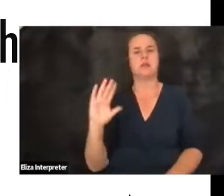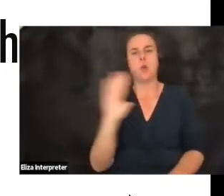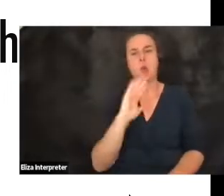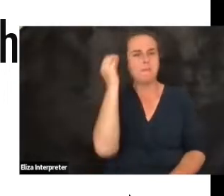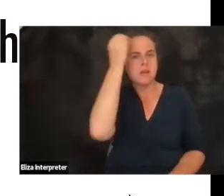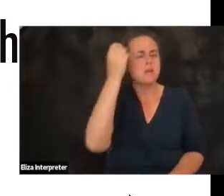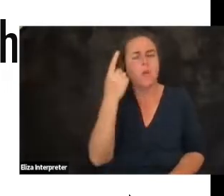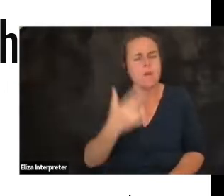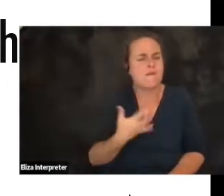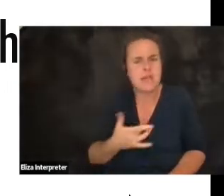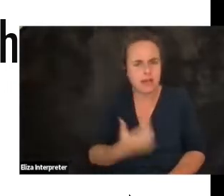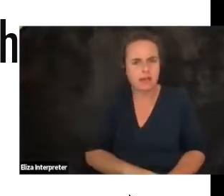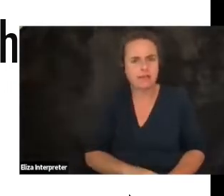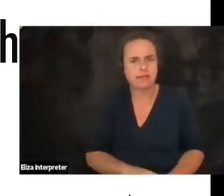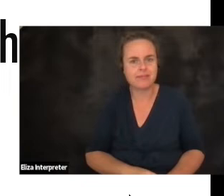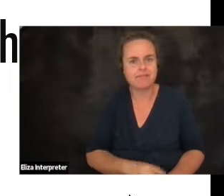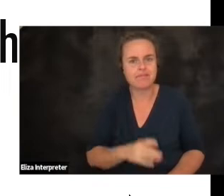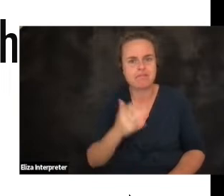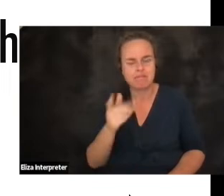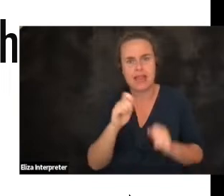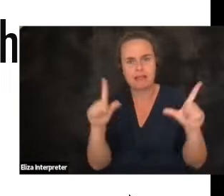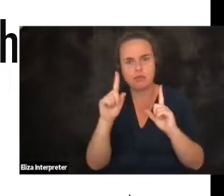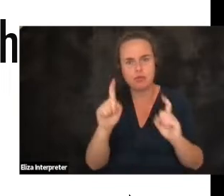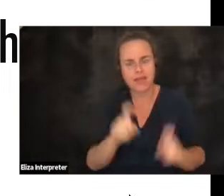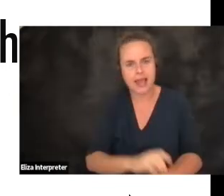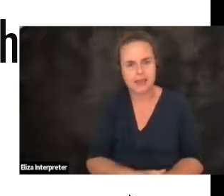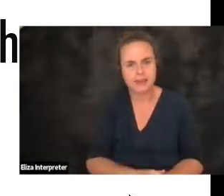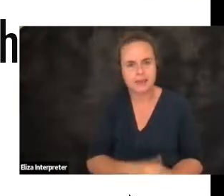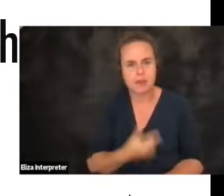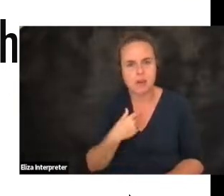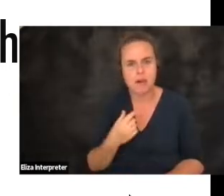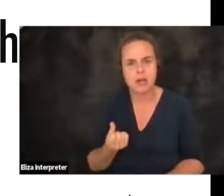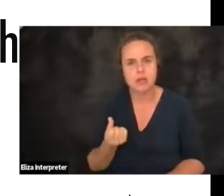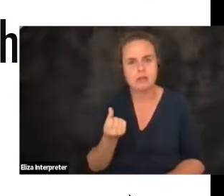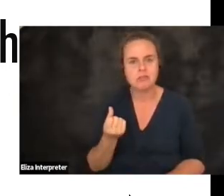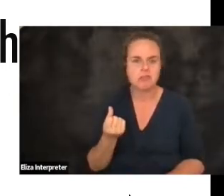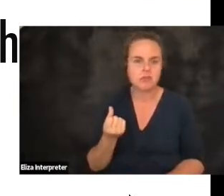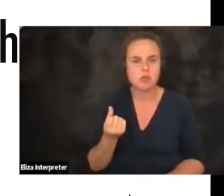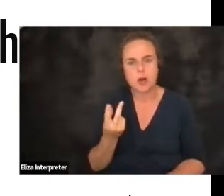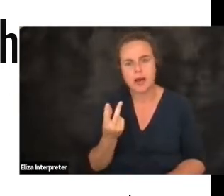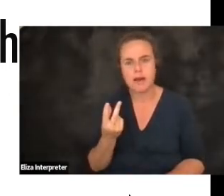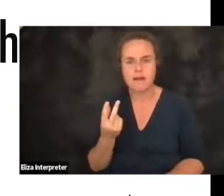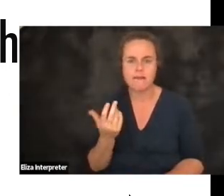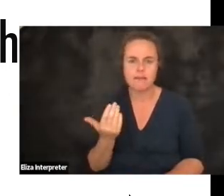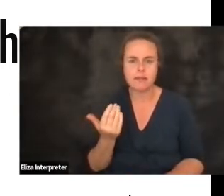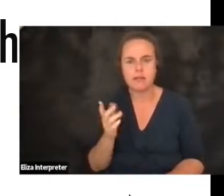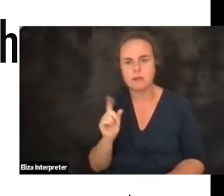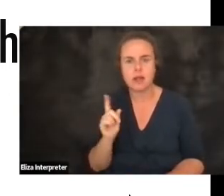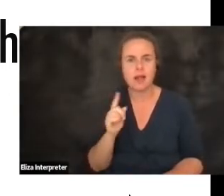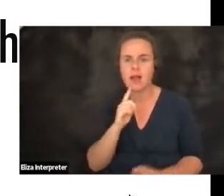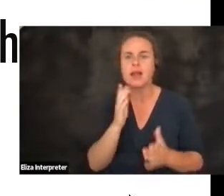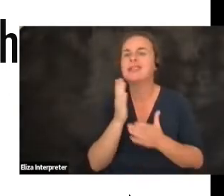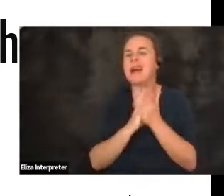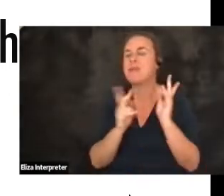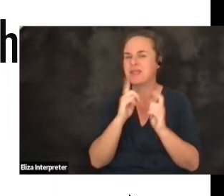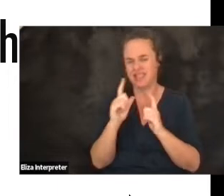just take a minute and answer. It looks like we've got about a dozen folks who've answered, and it's pretty neck to neck between huge and